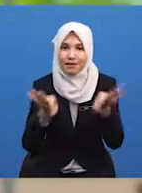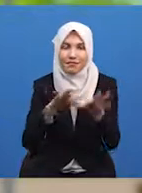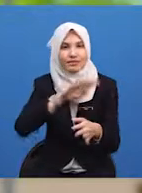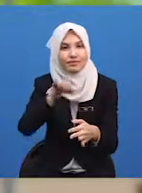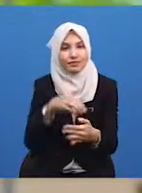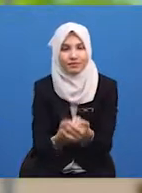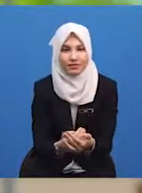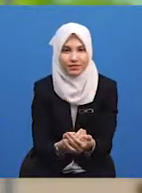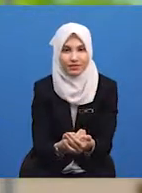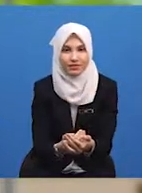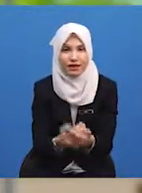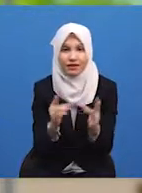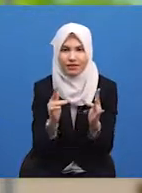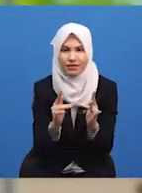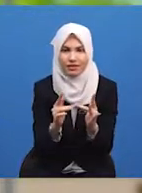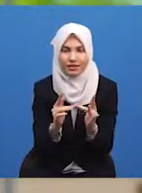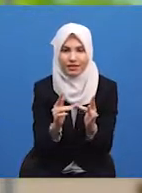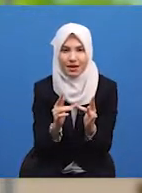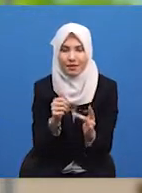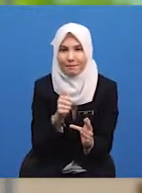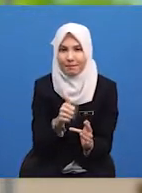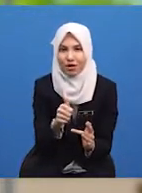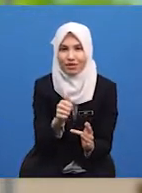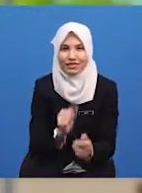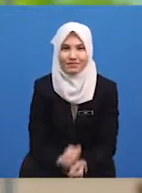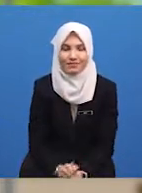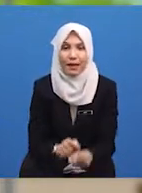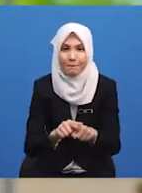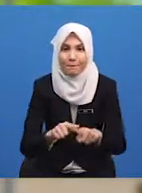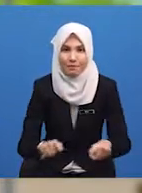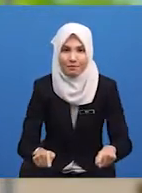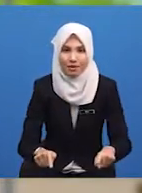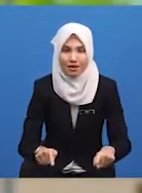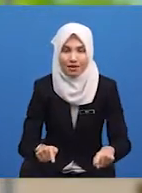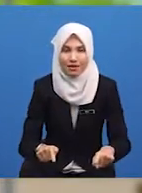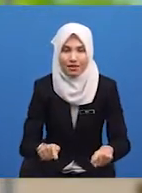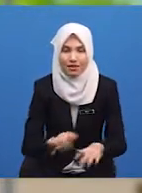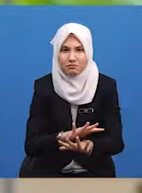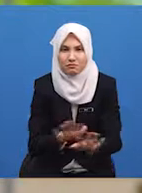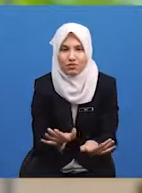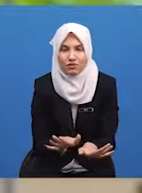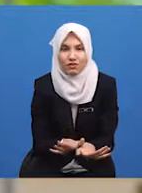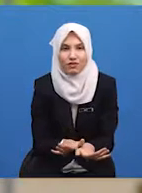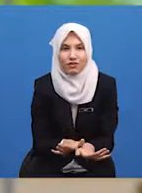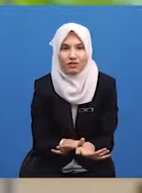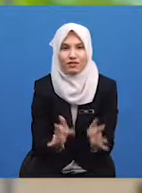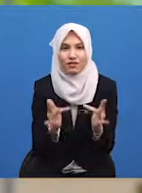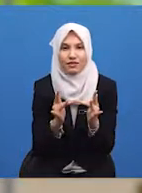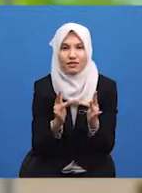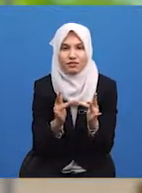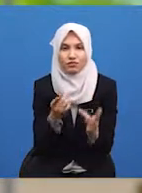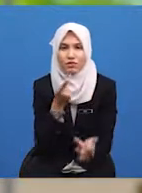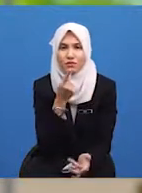everyone else online can be awesome. But nothing we do online is really